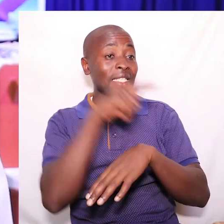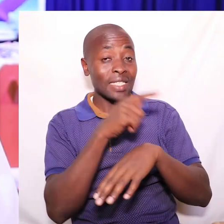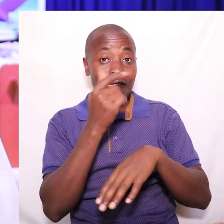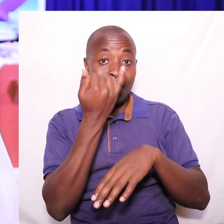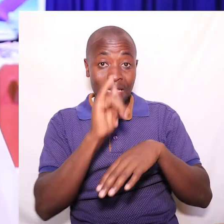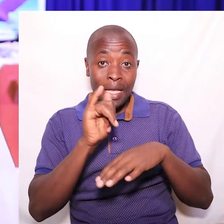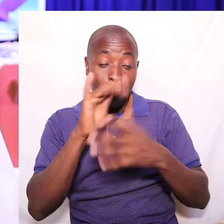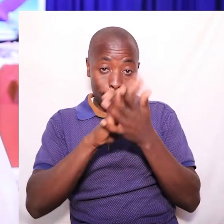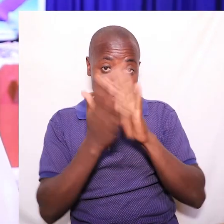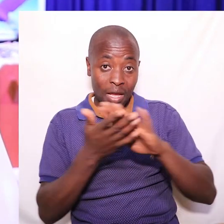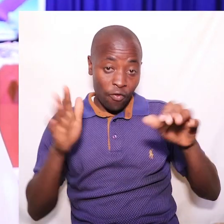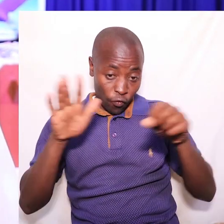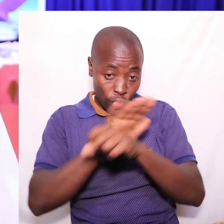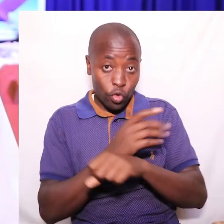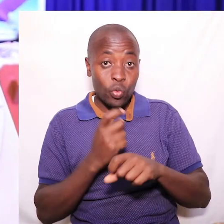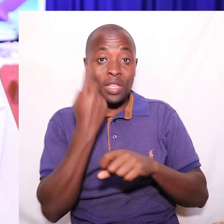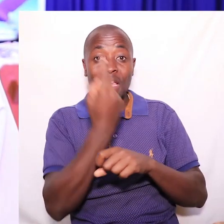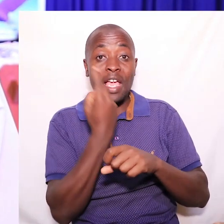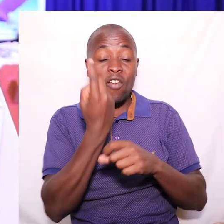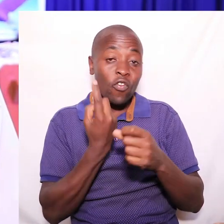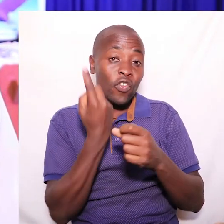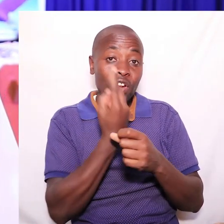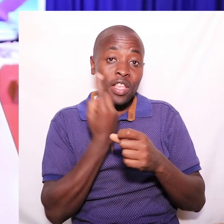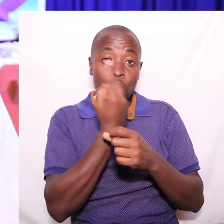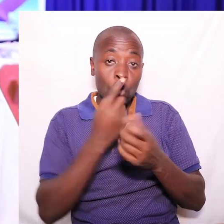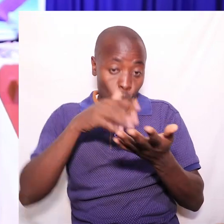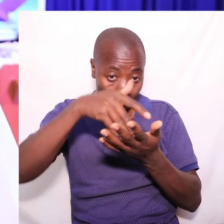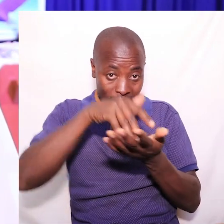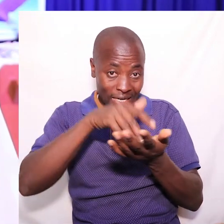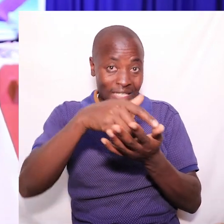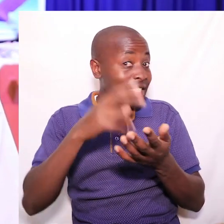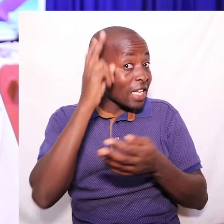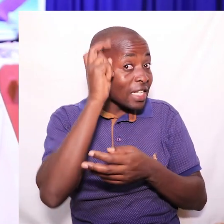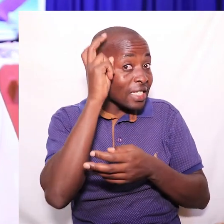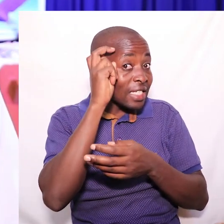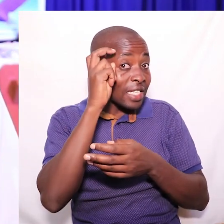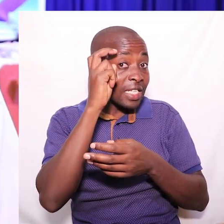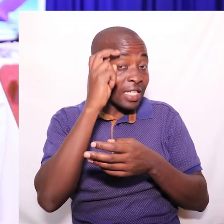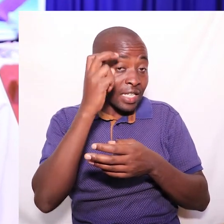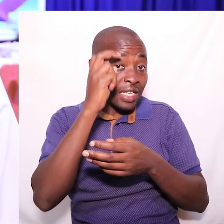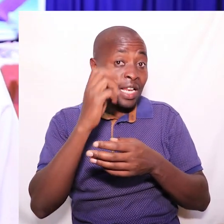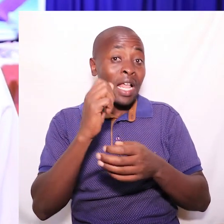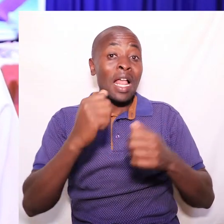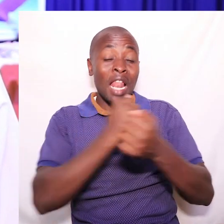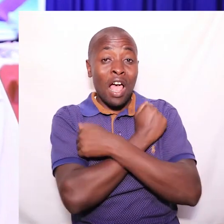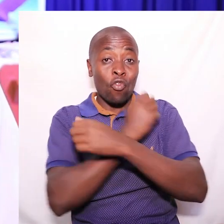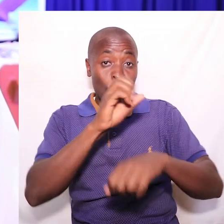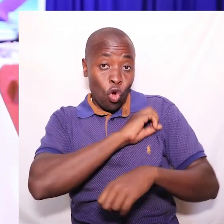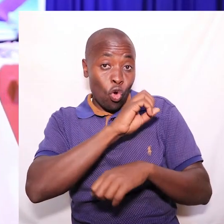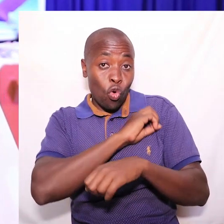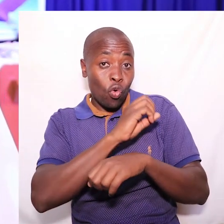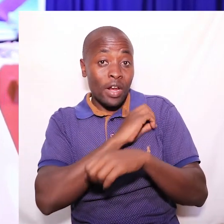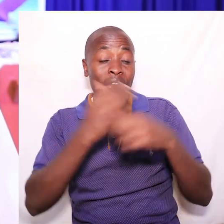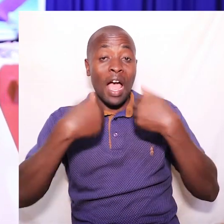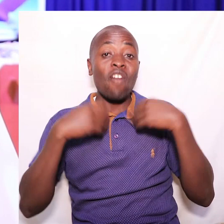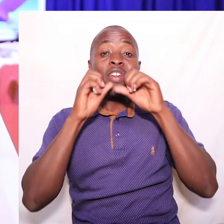become filled with every kind of wickedness, evil, greed, and depravity. They are